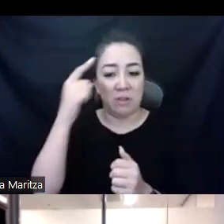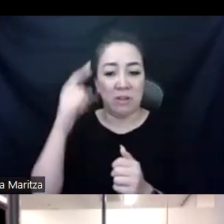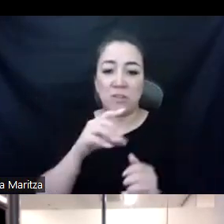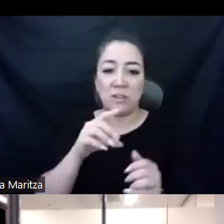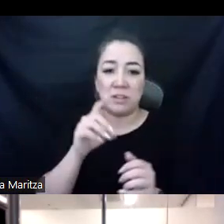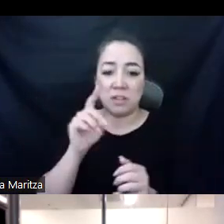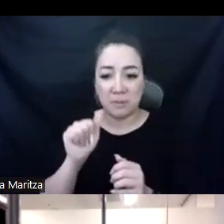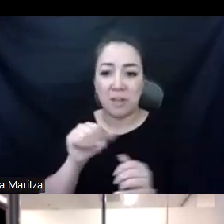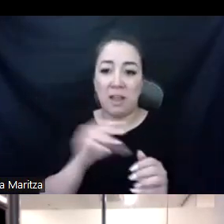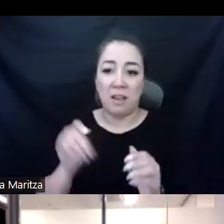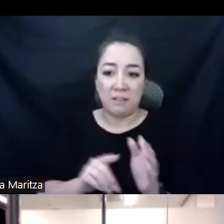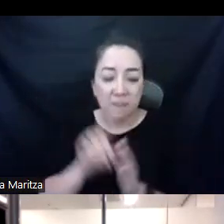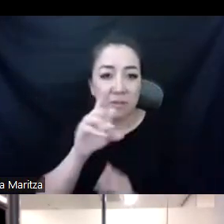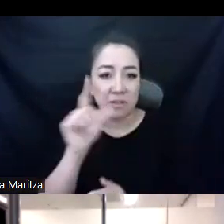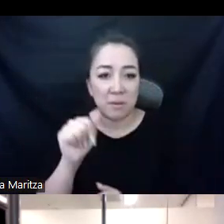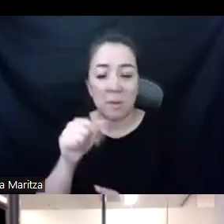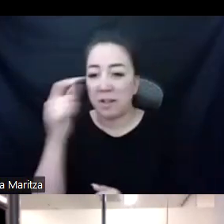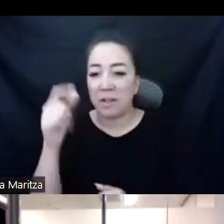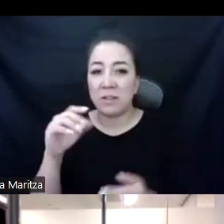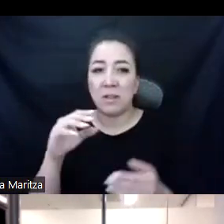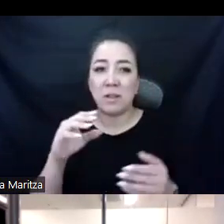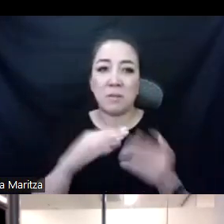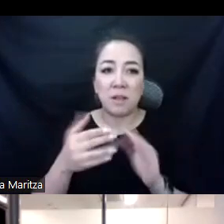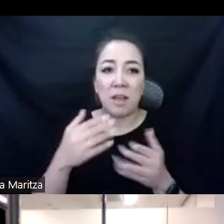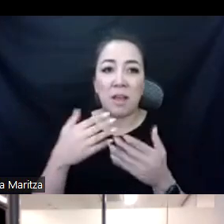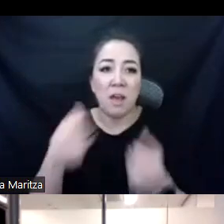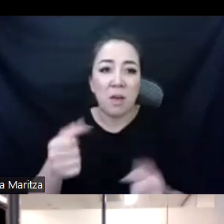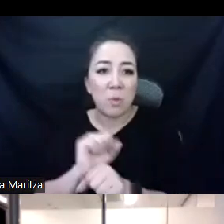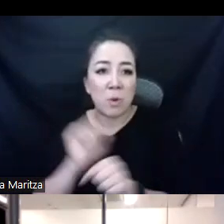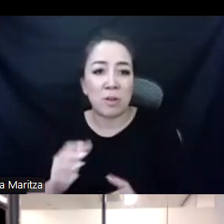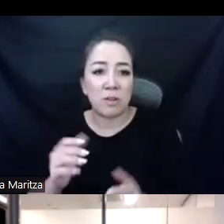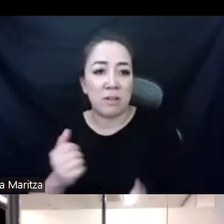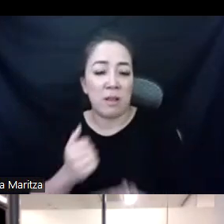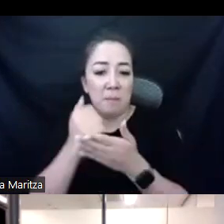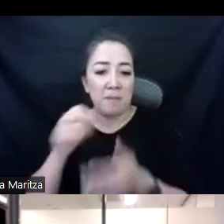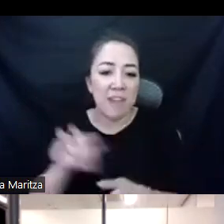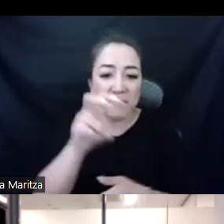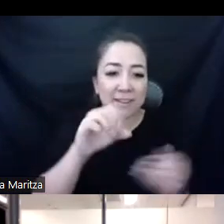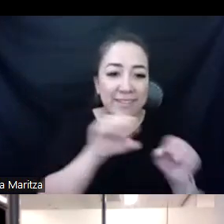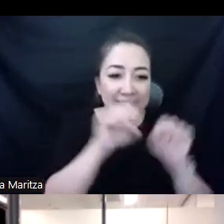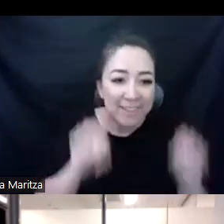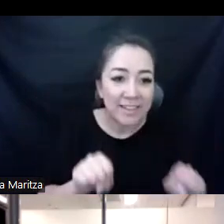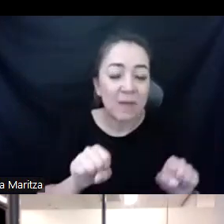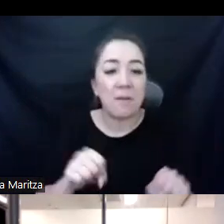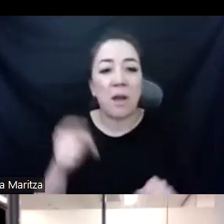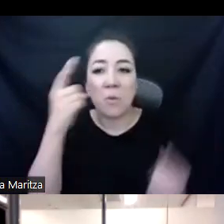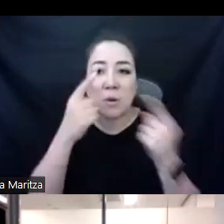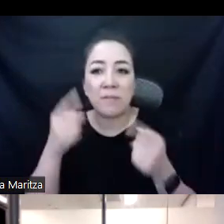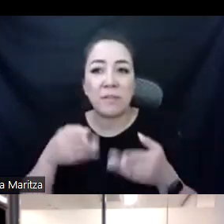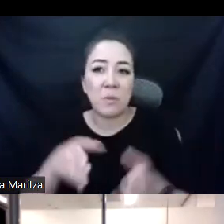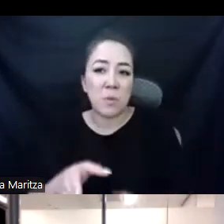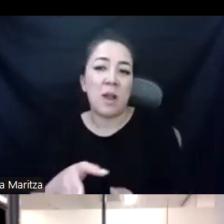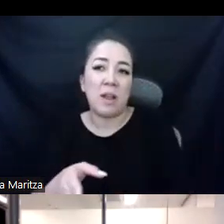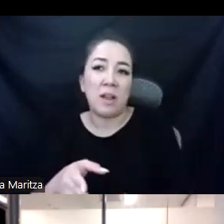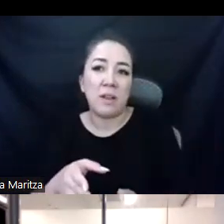I'm wondering, like, because community health workers help people navigate systems, I wonder if there's a way to, you